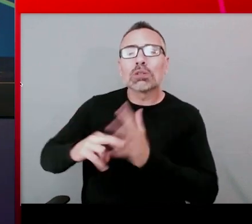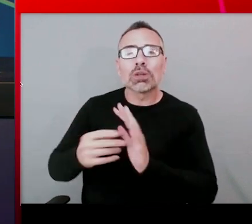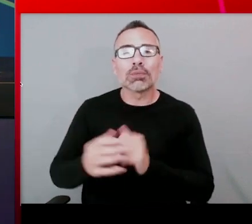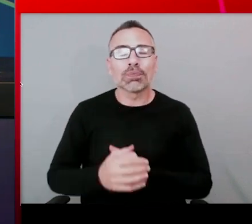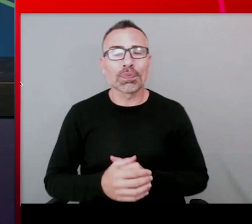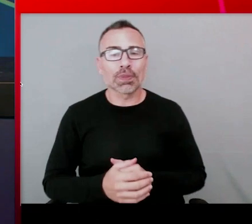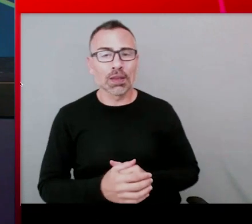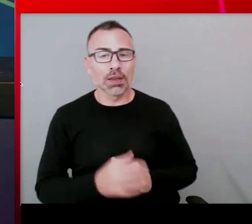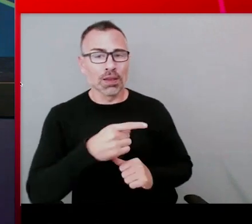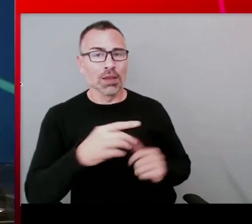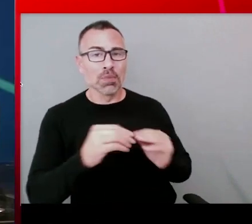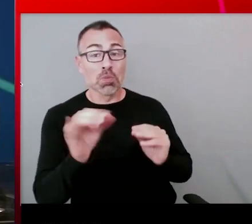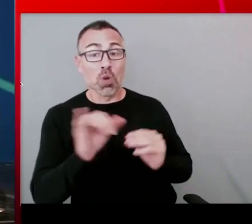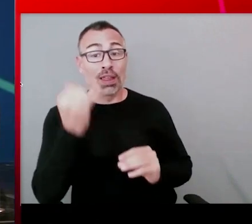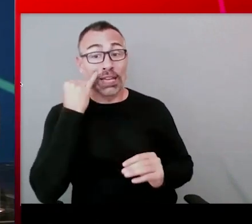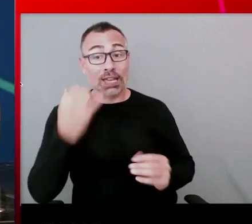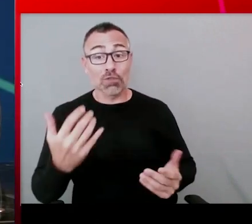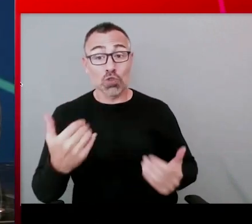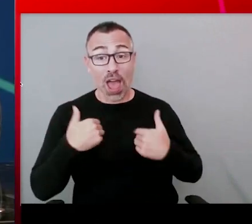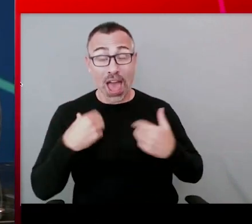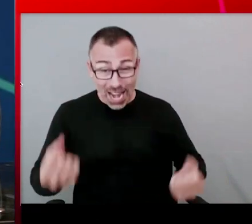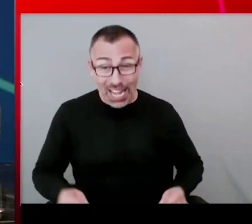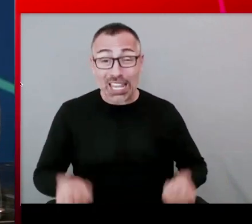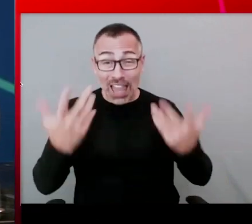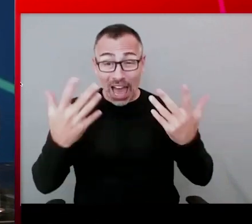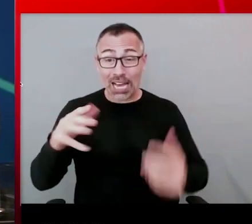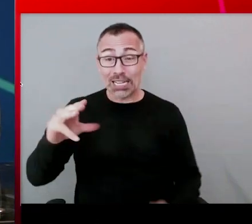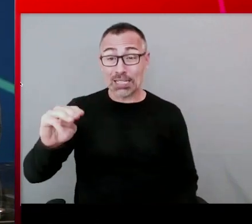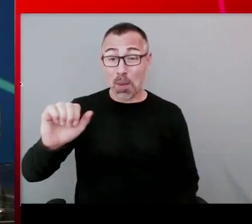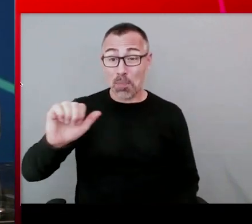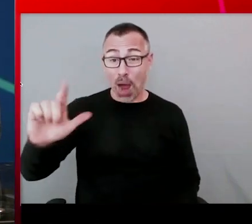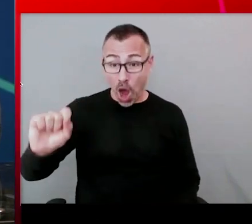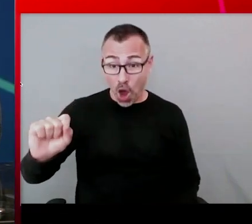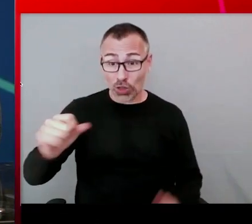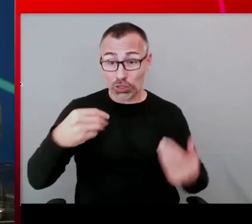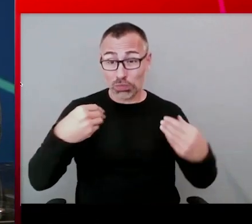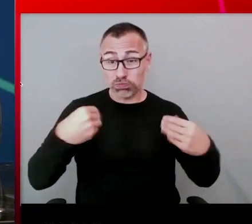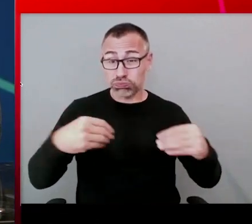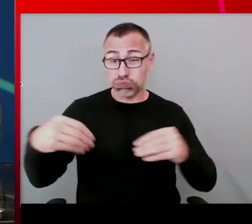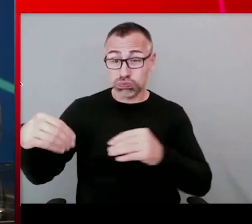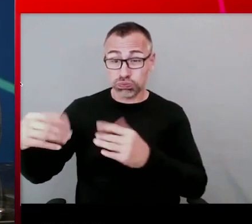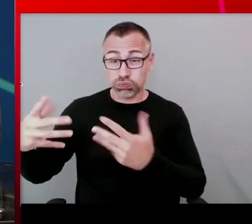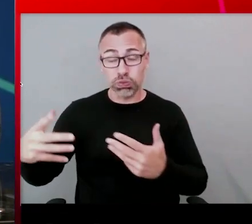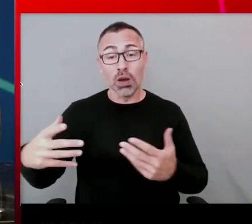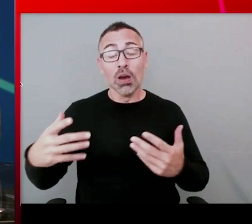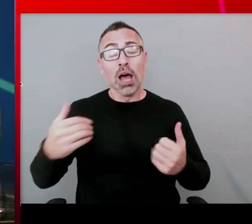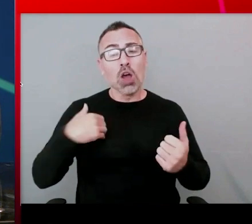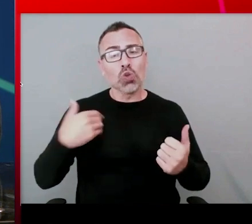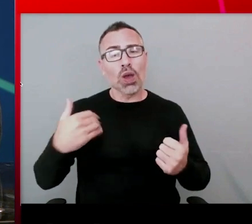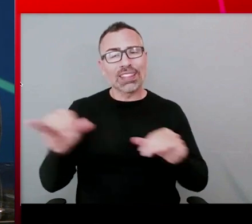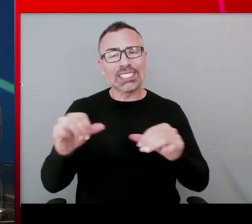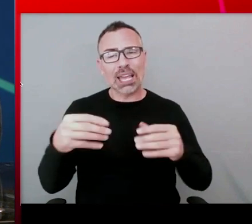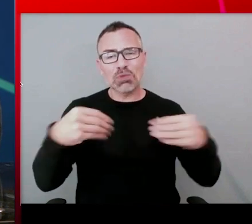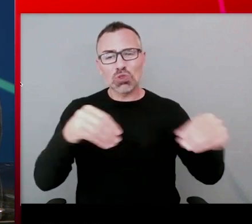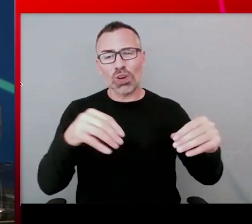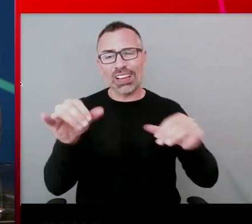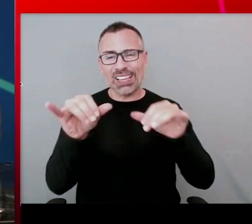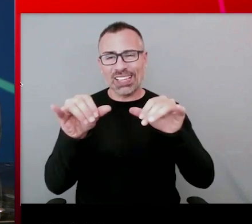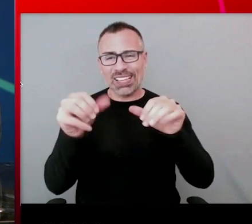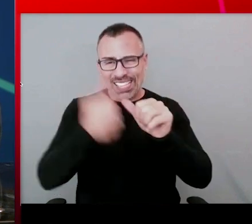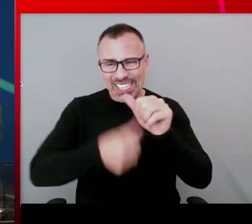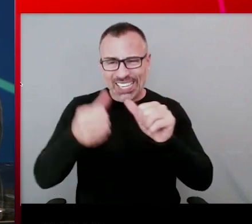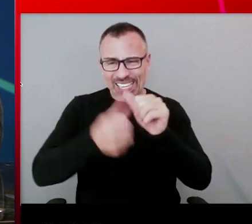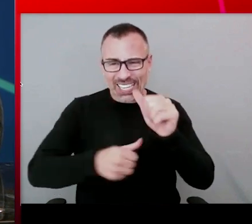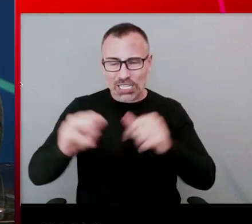more like if you owned lots of malls and you had the same store in every mall, but you weren't sure what kind of display was going to drive the most